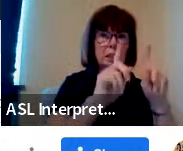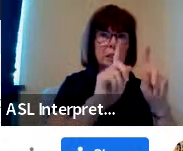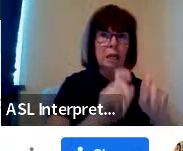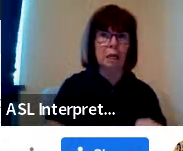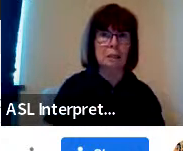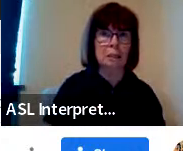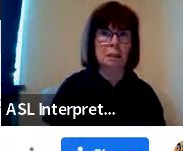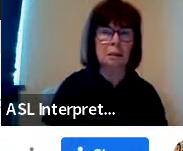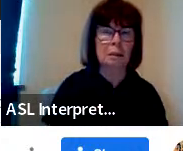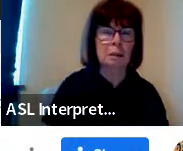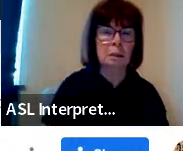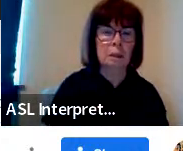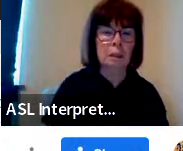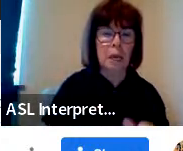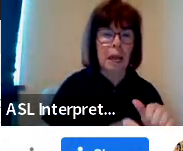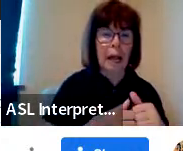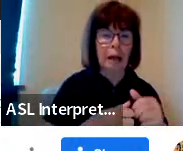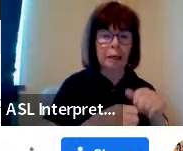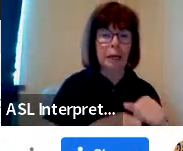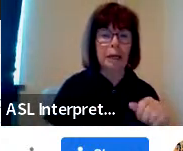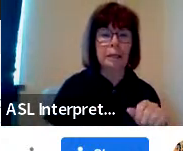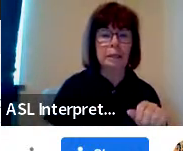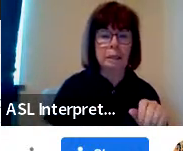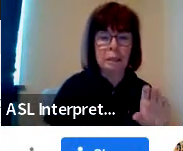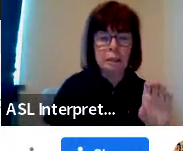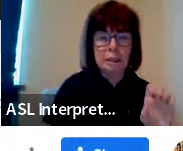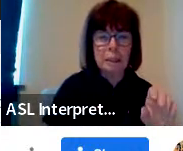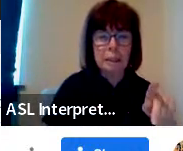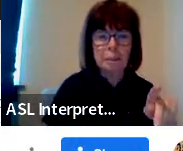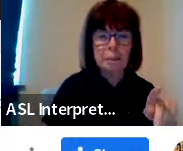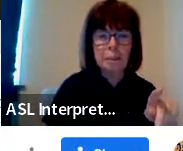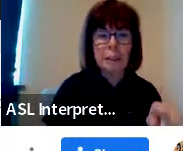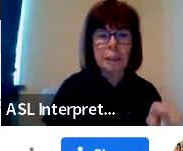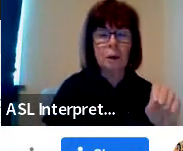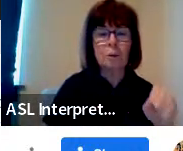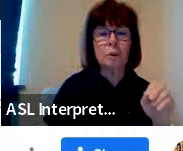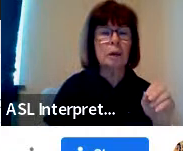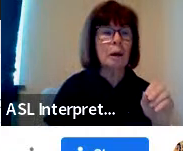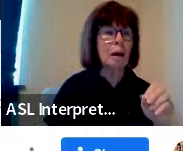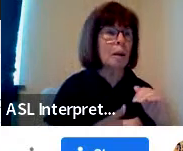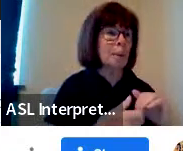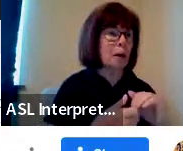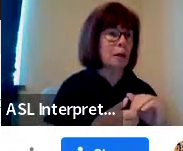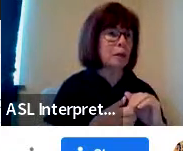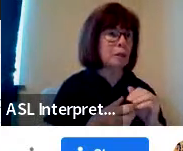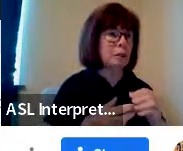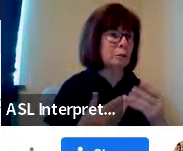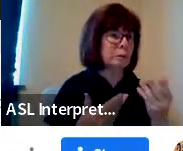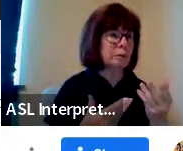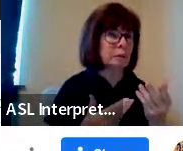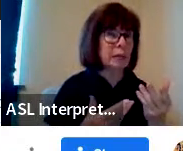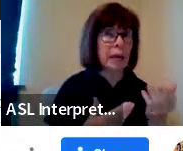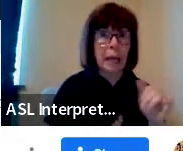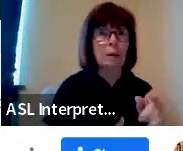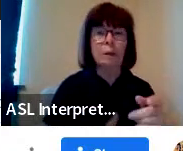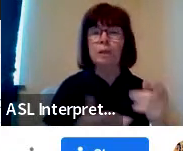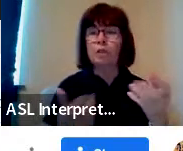how can CBOs partners support community testing access? So either one that anyone would like to comment